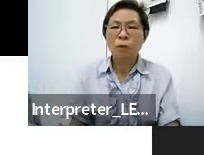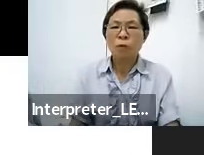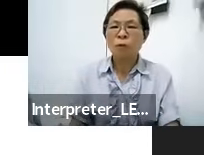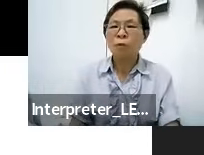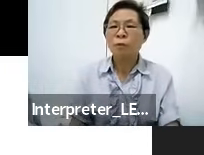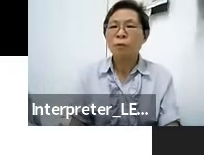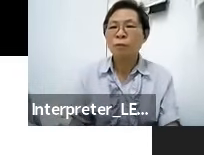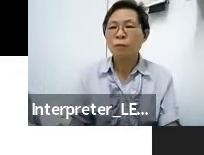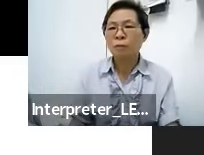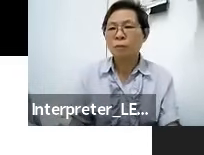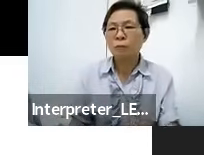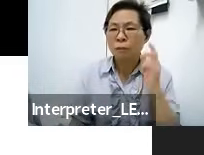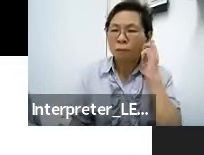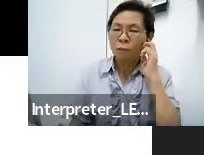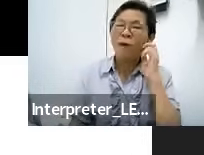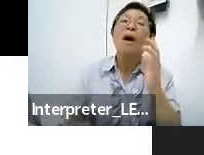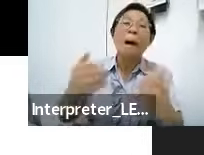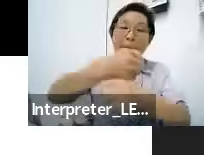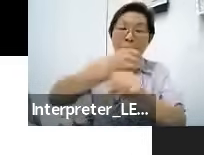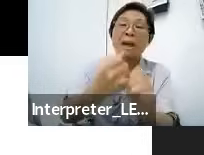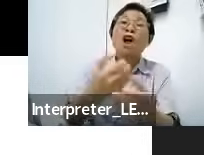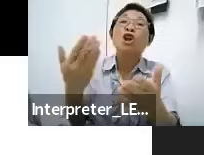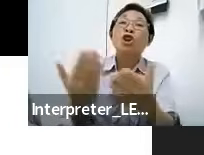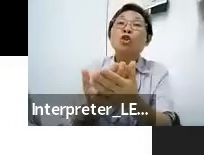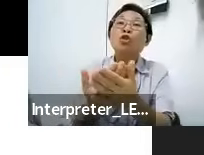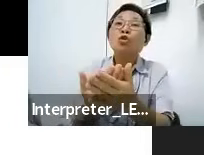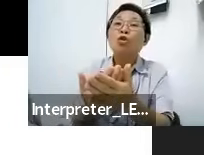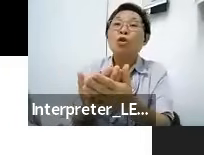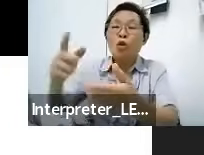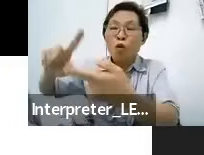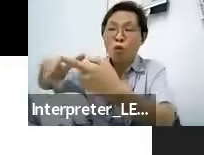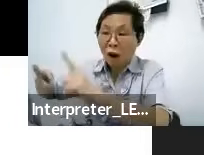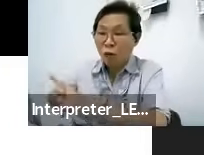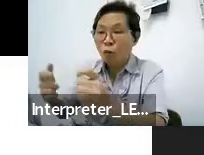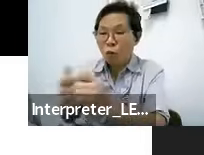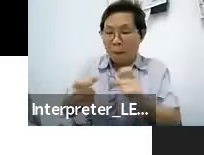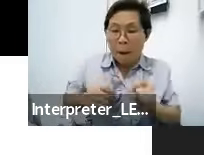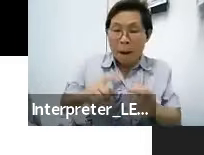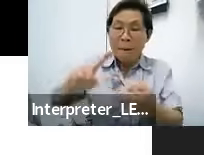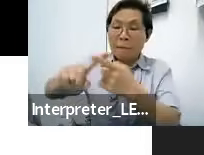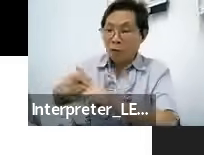also create new partnerships, especially with the private sector. And I would